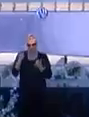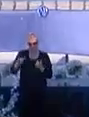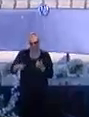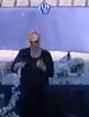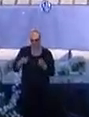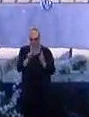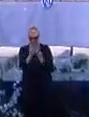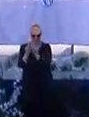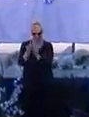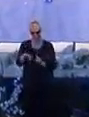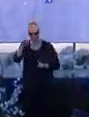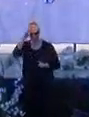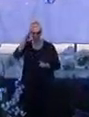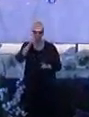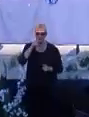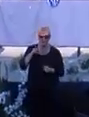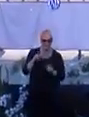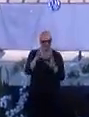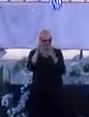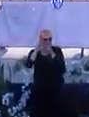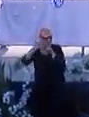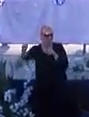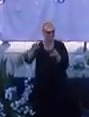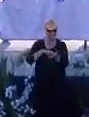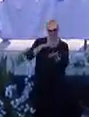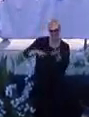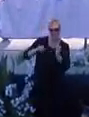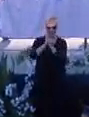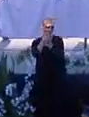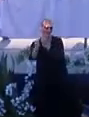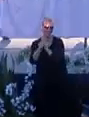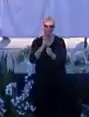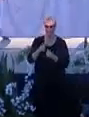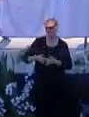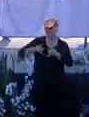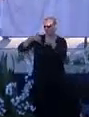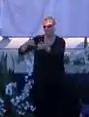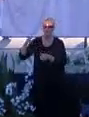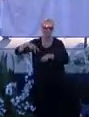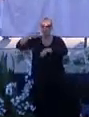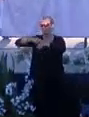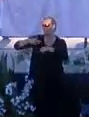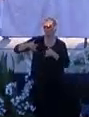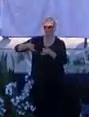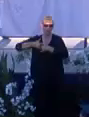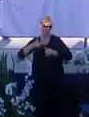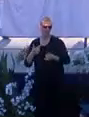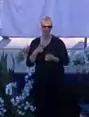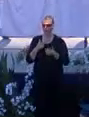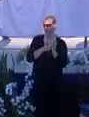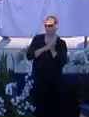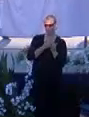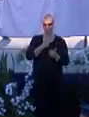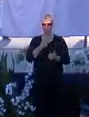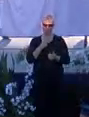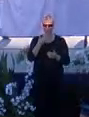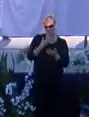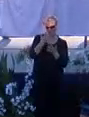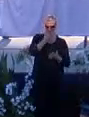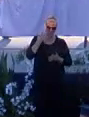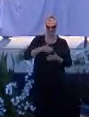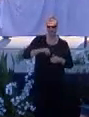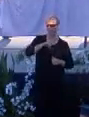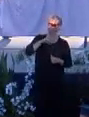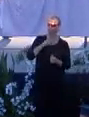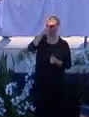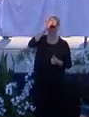father, who's an amazing dancer, tremendous athlete, award-winning principal, and just an overall good-looking, charming